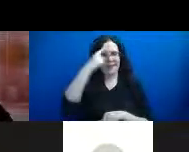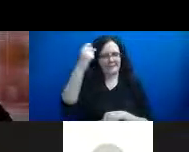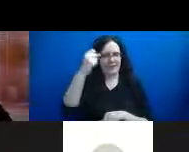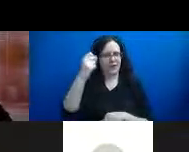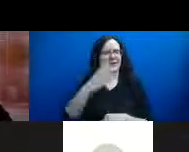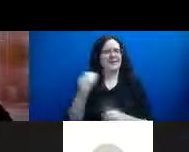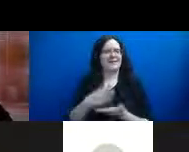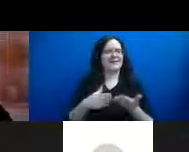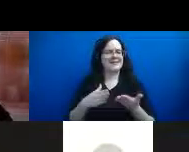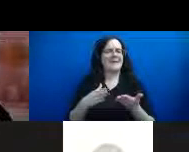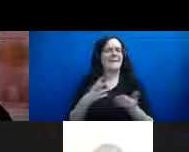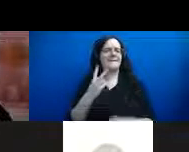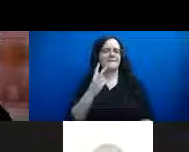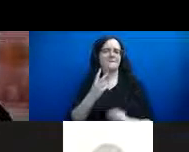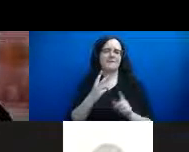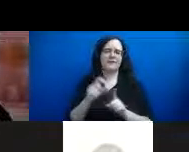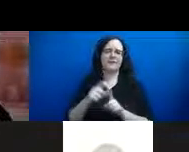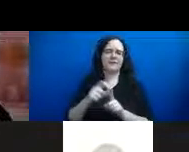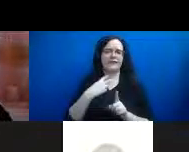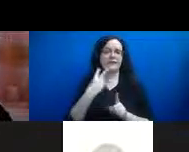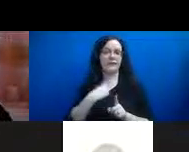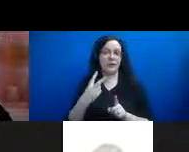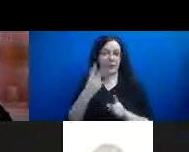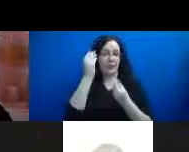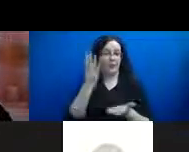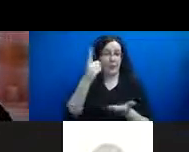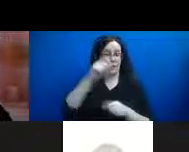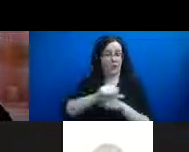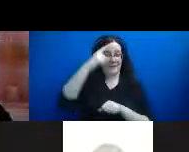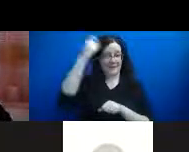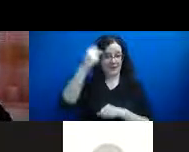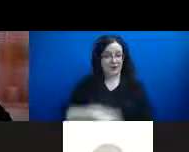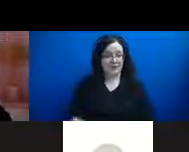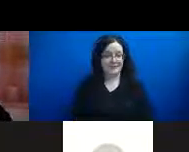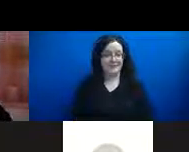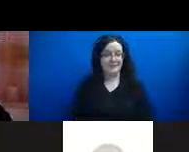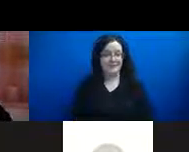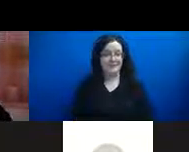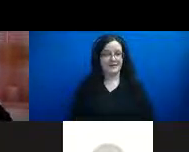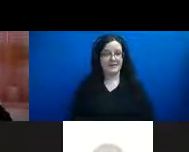information working memory, the ability to sort of work on some of those higher